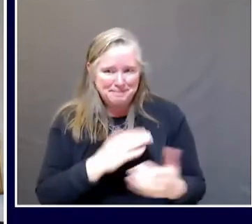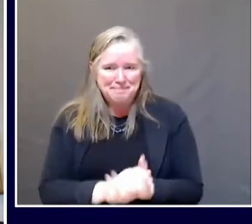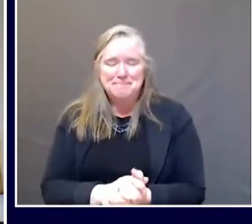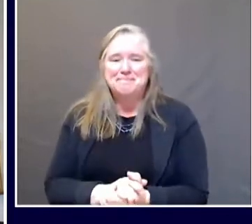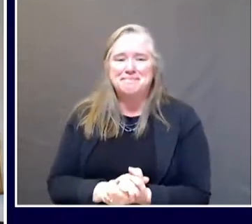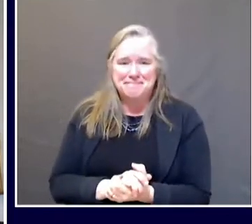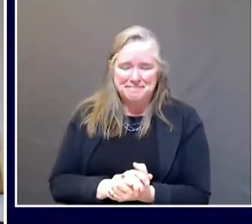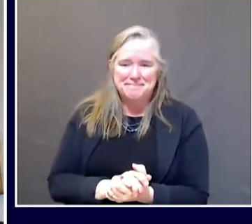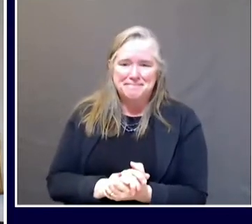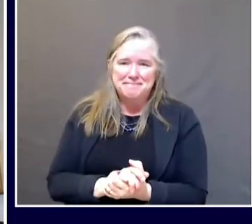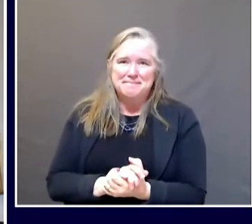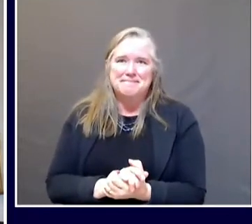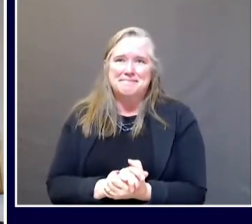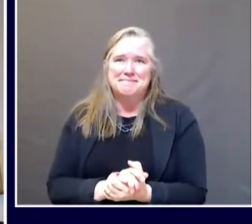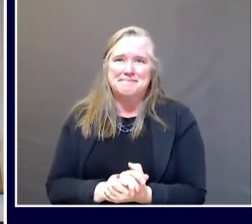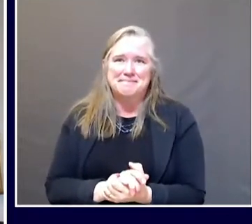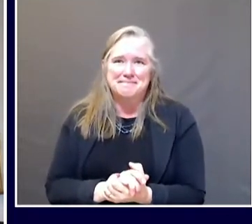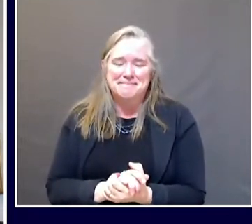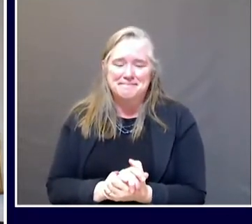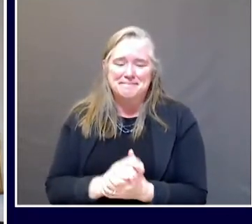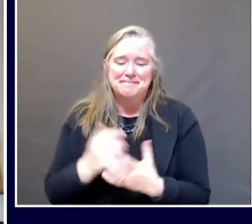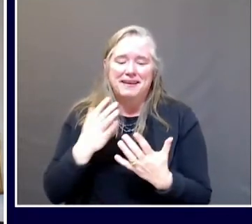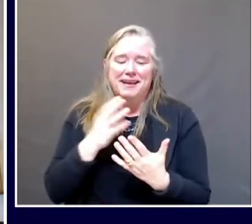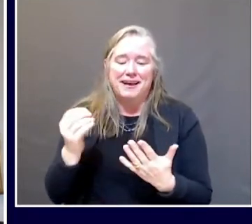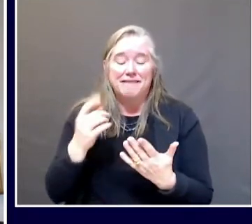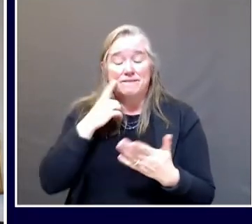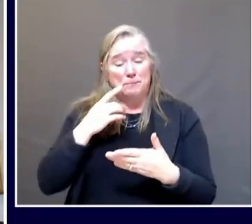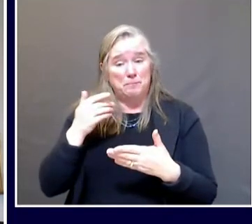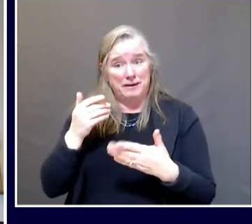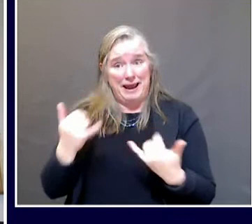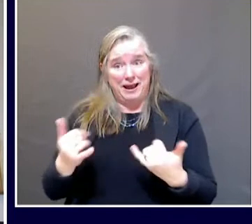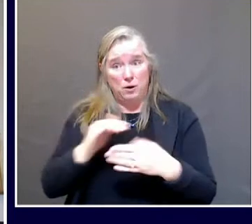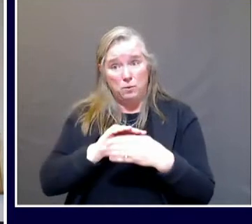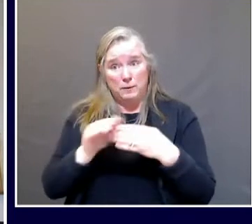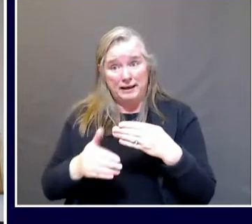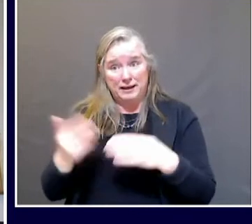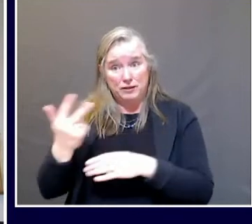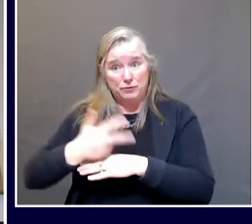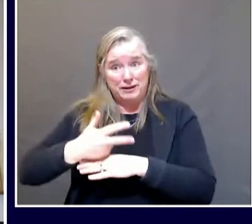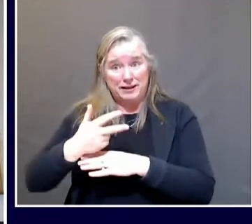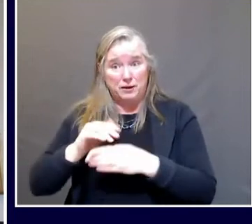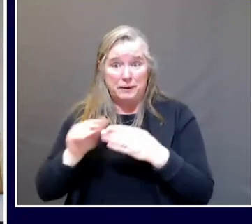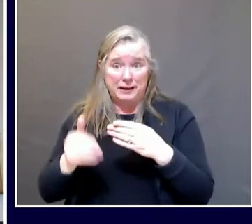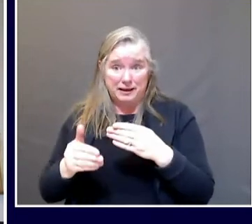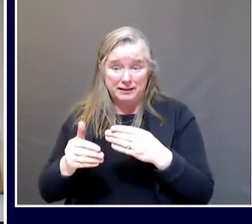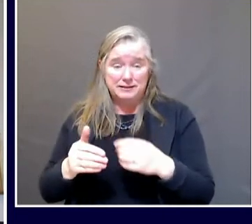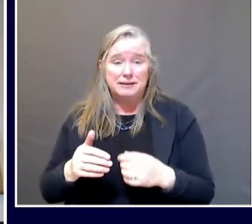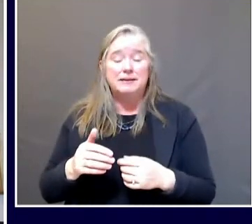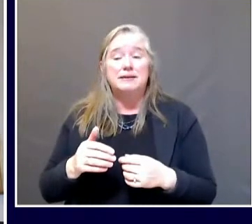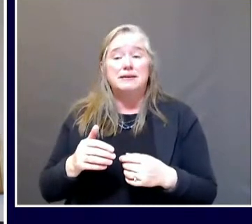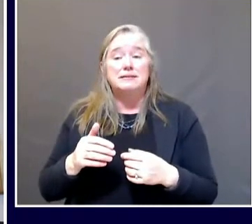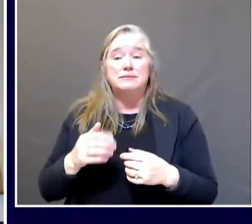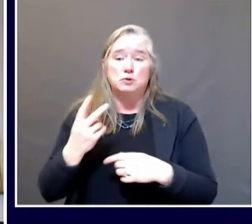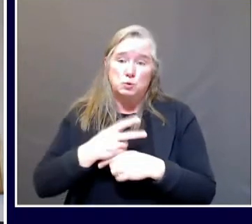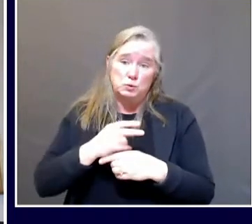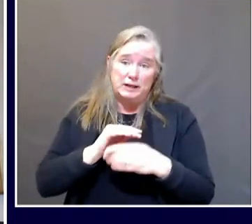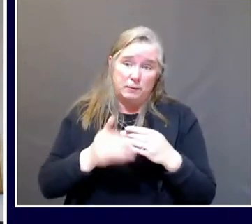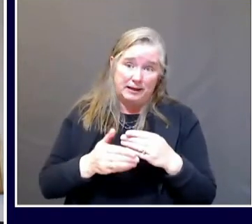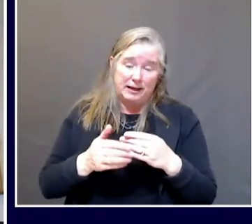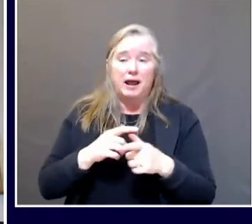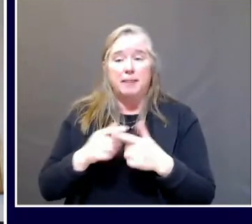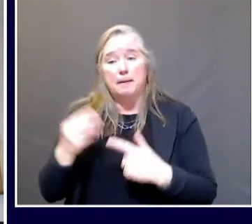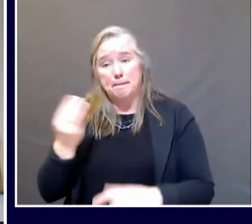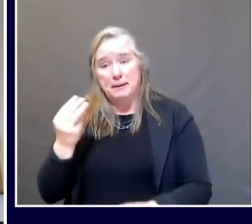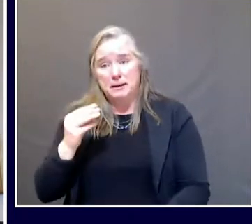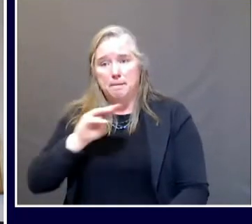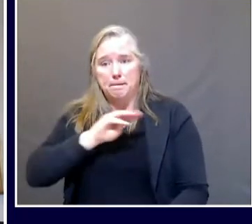other thing that I wanted to do as we go into the weekend, a weekend in which will be followed by a Monday that will mark Martin Luther King